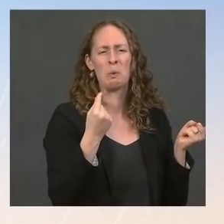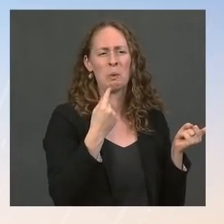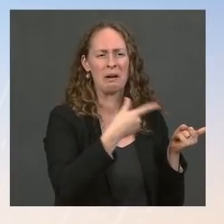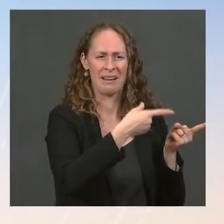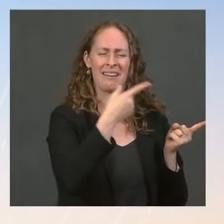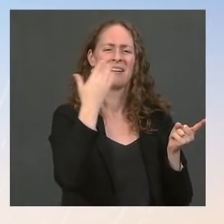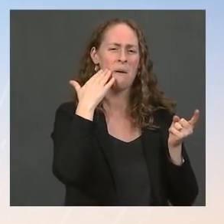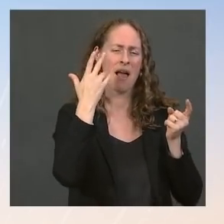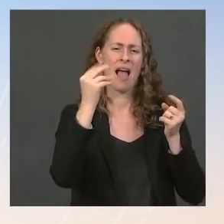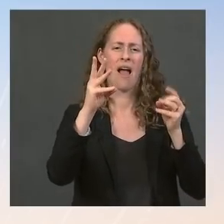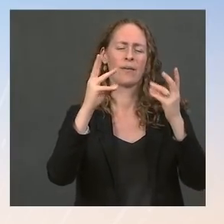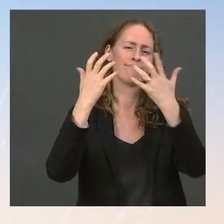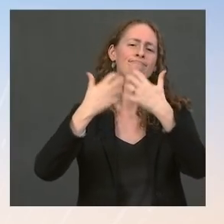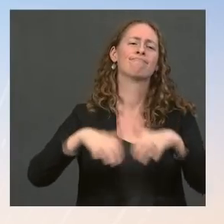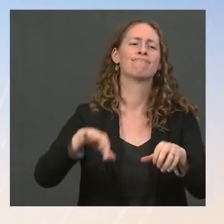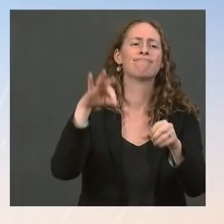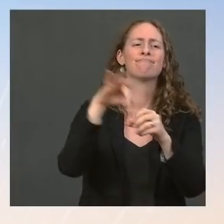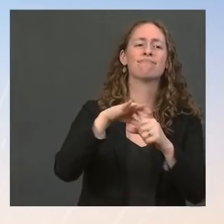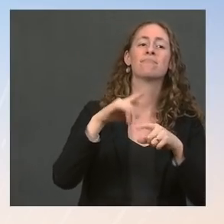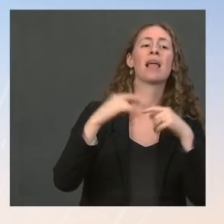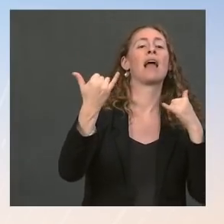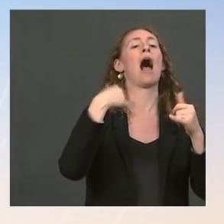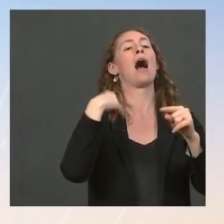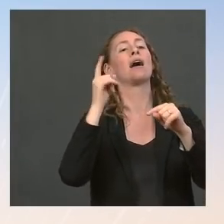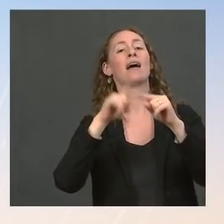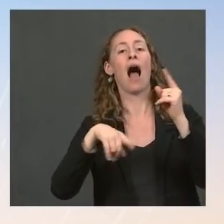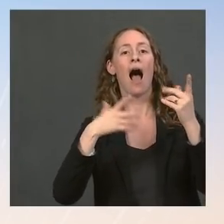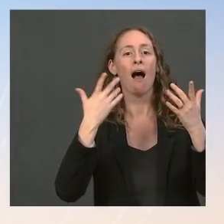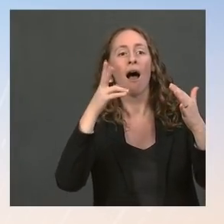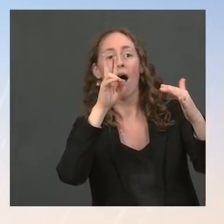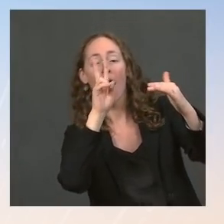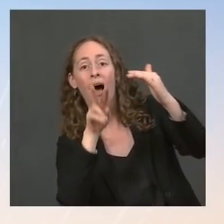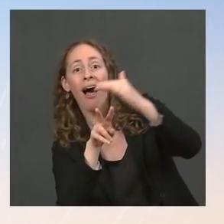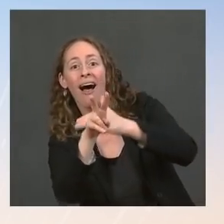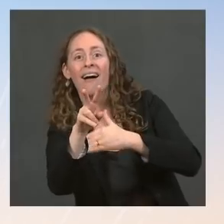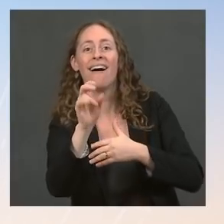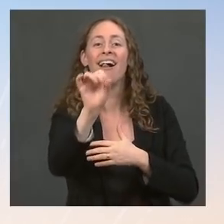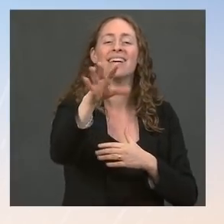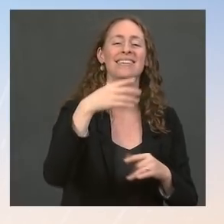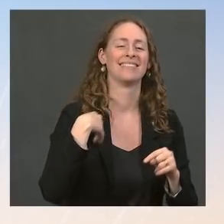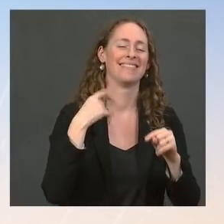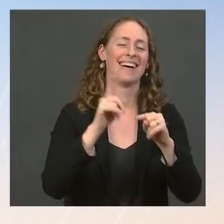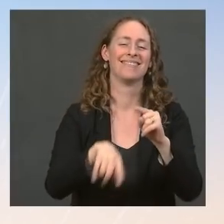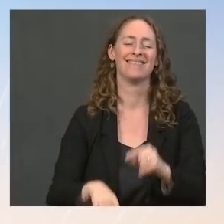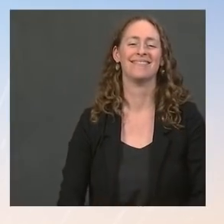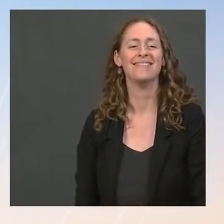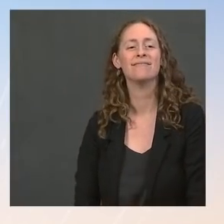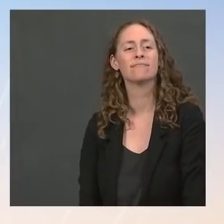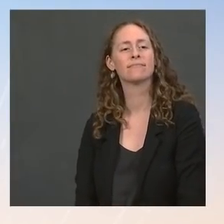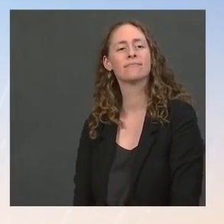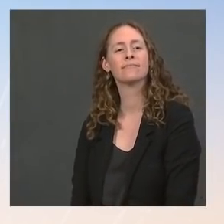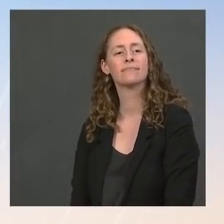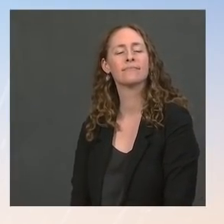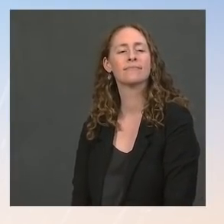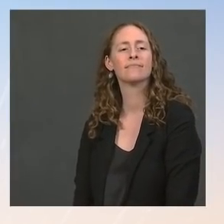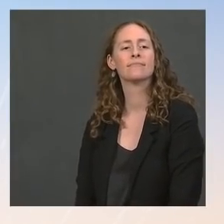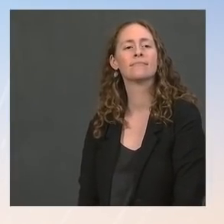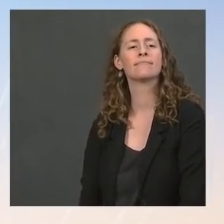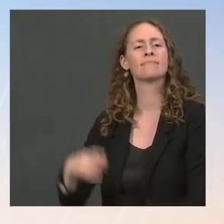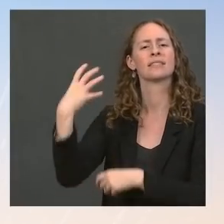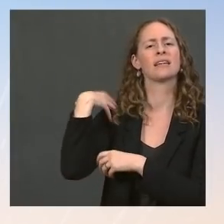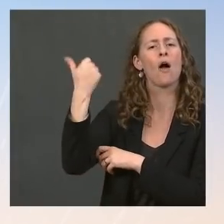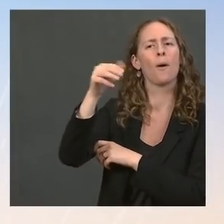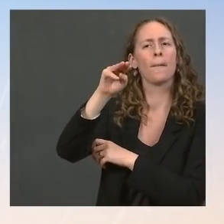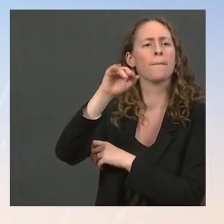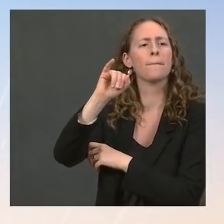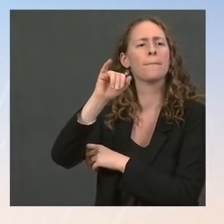But right now, I just can't look into a crystal ball quite yet. And on General Milley, does President Biden still have confidence in him and his role, you know,